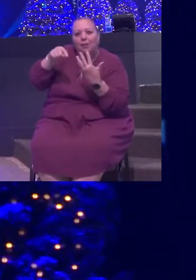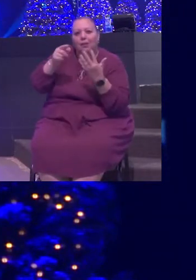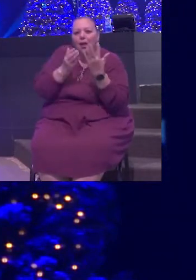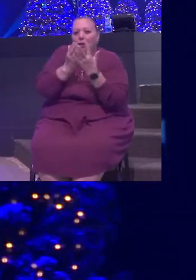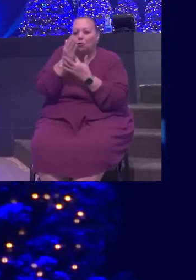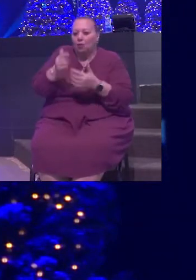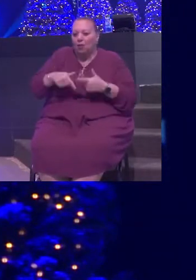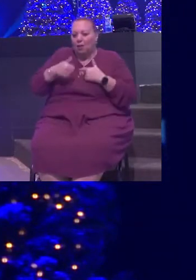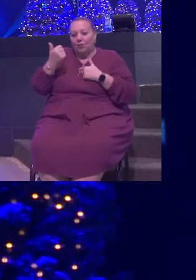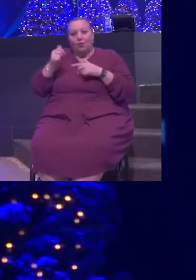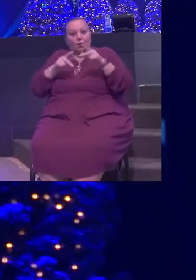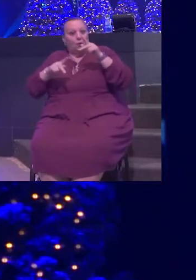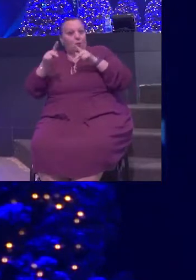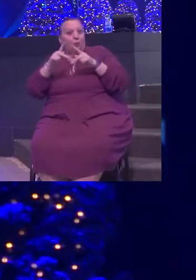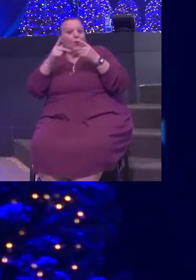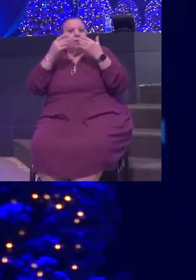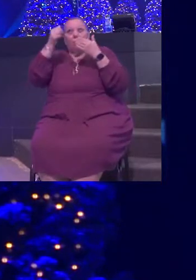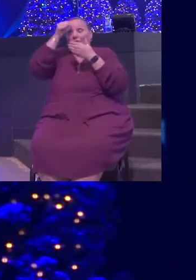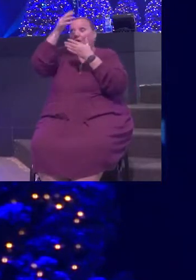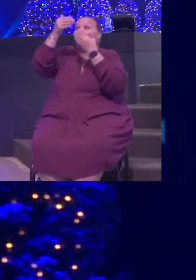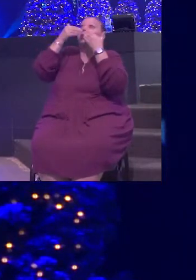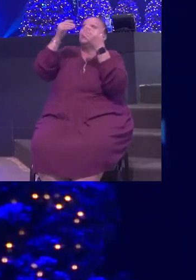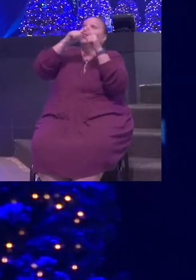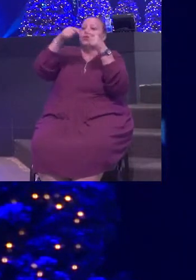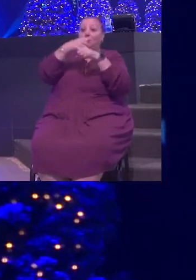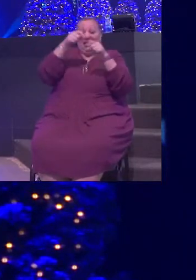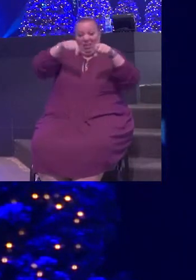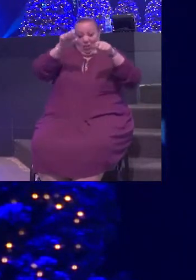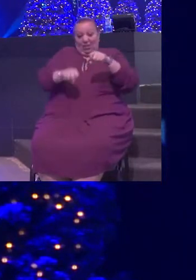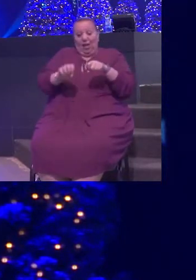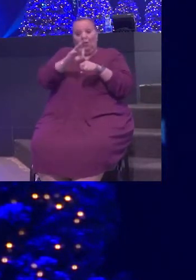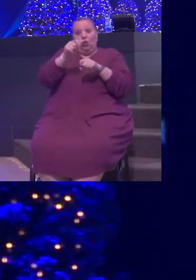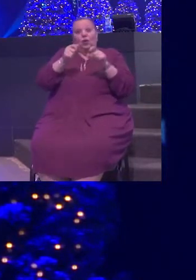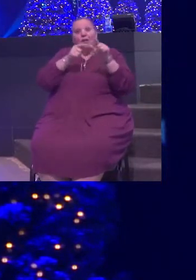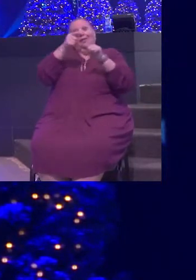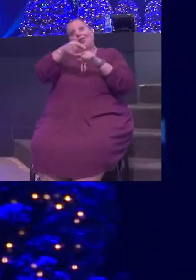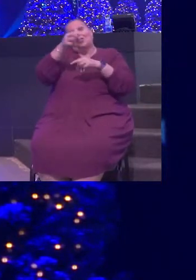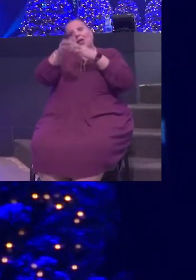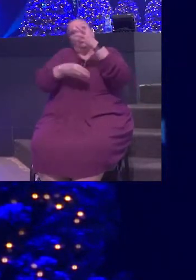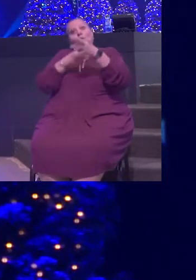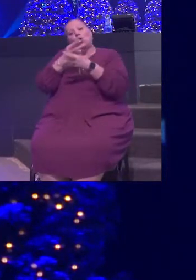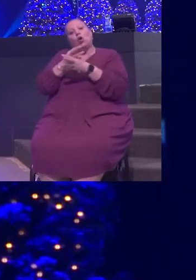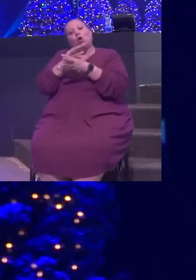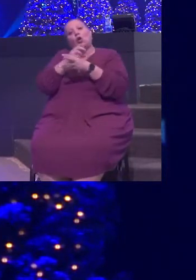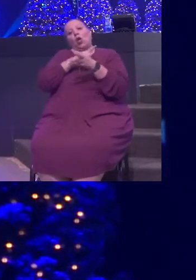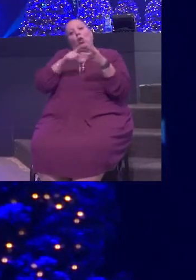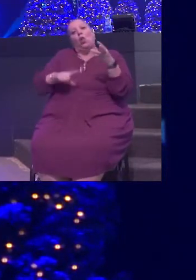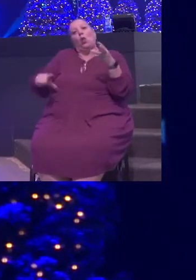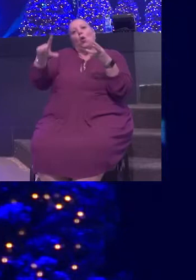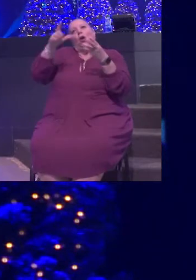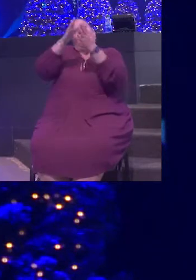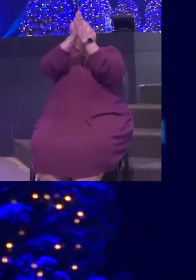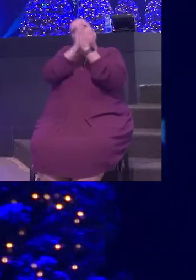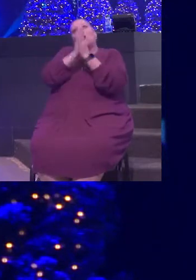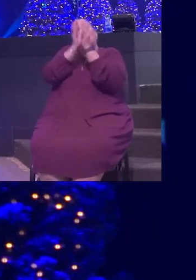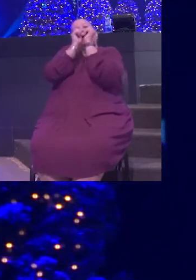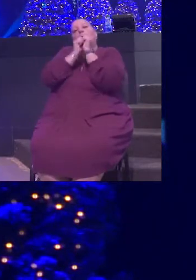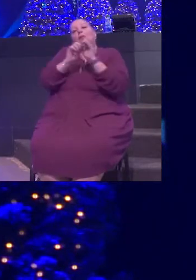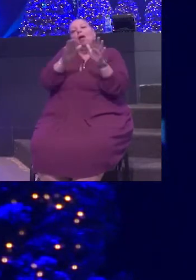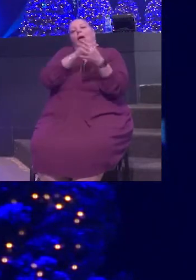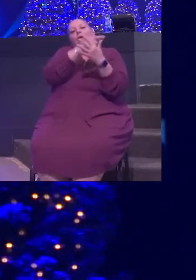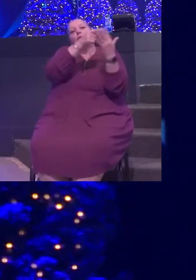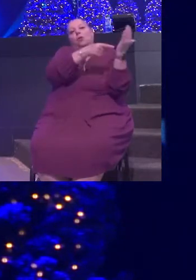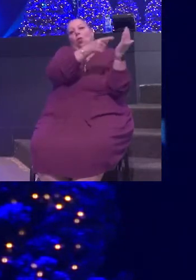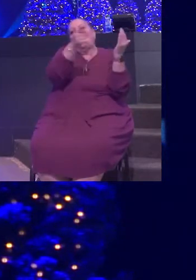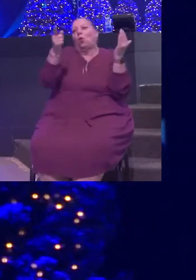lives of others. Father, we thank you for the difference that has been made here in South Florida and on the other side of the world. Lord, I pray that you would just bless